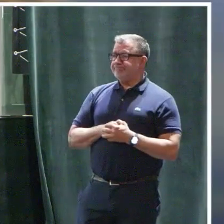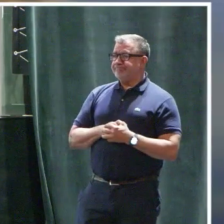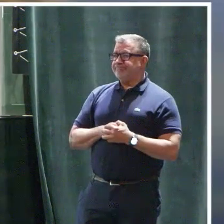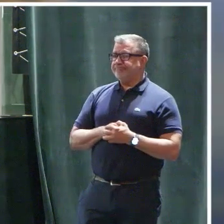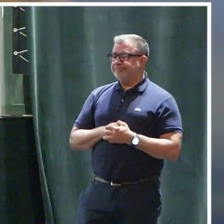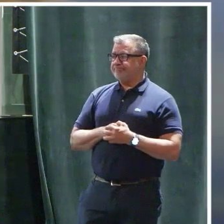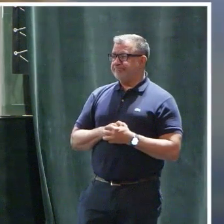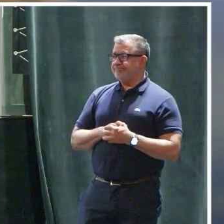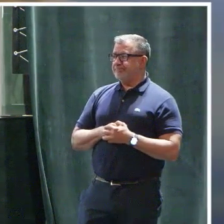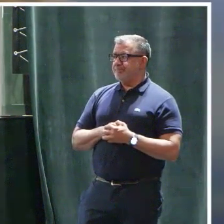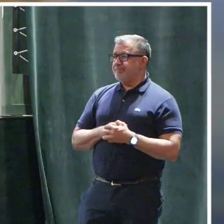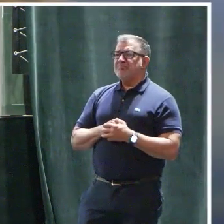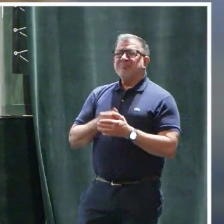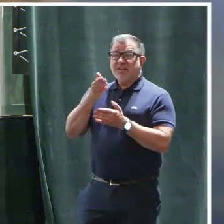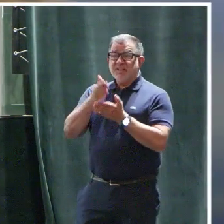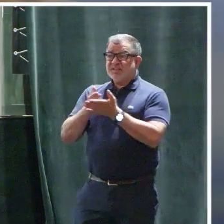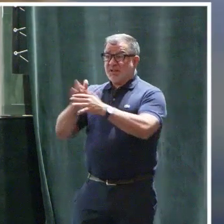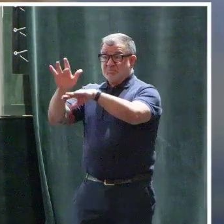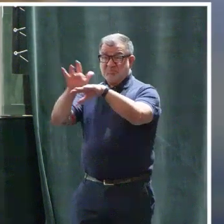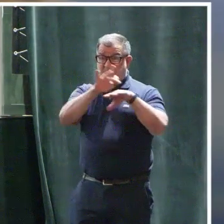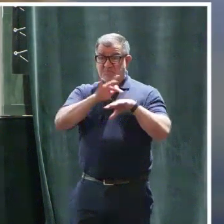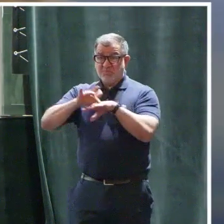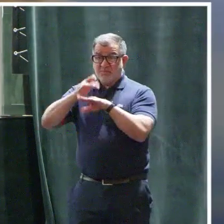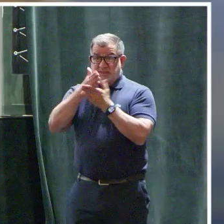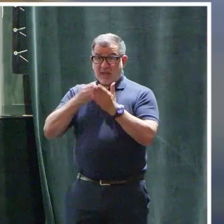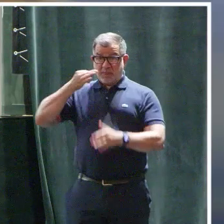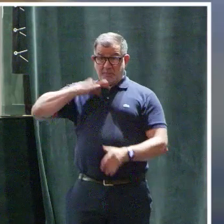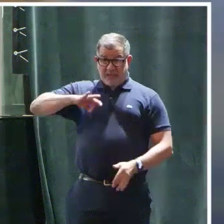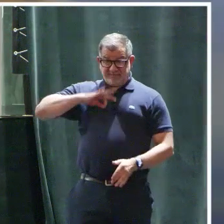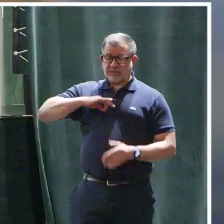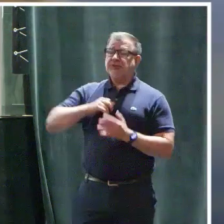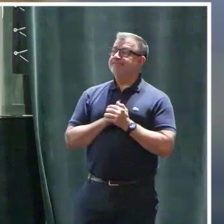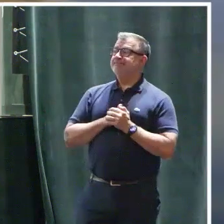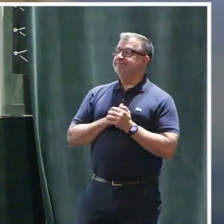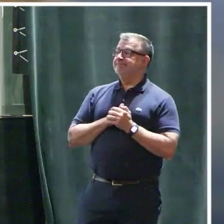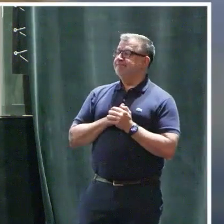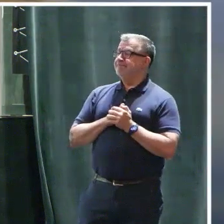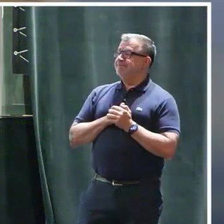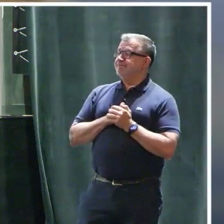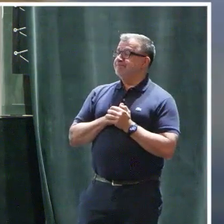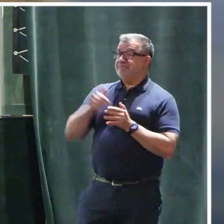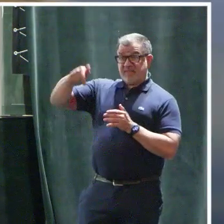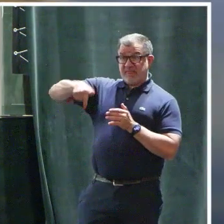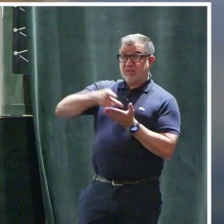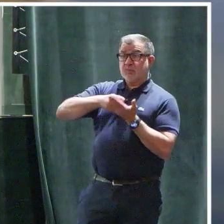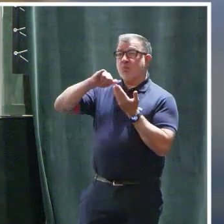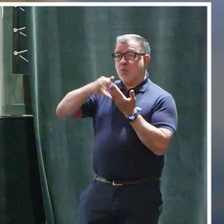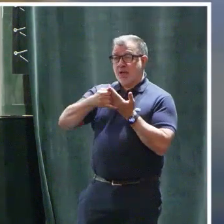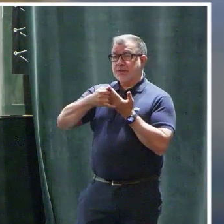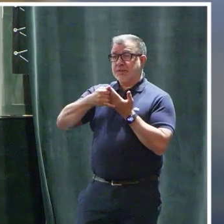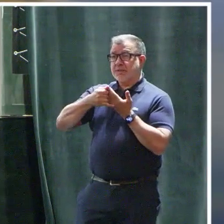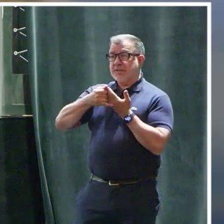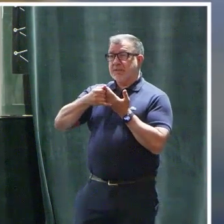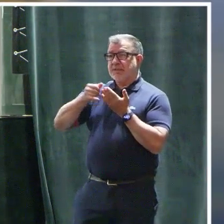Just to touch on some of the benefits, as you know, we are designing this this project to